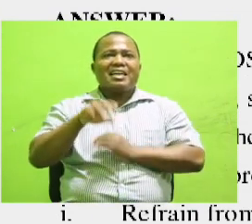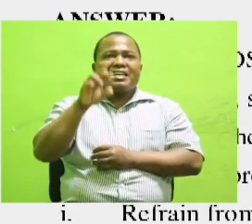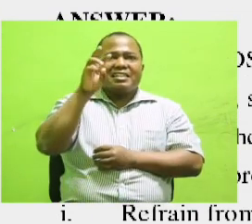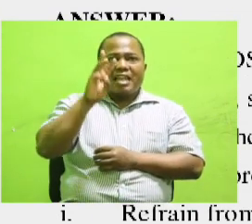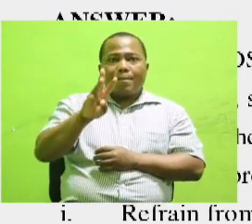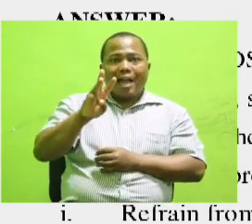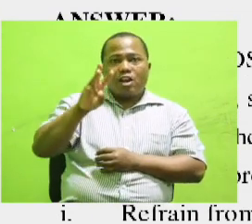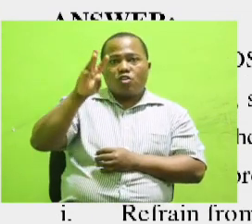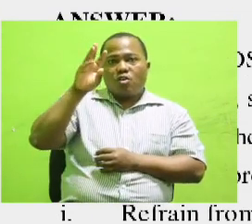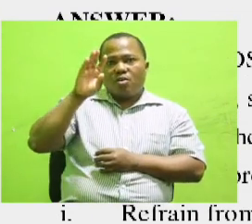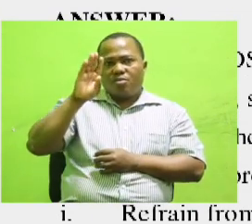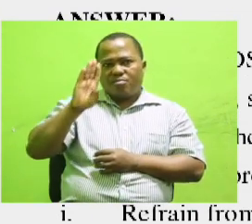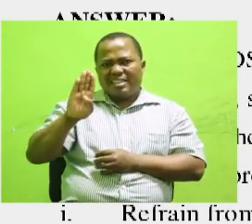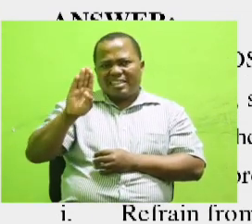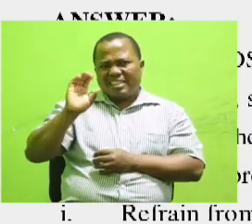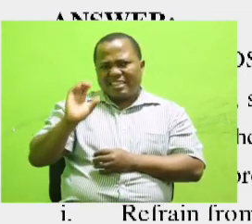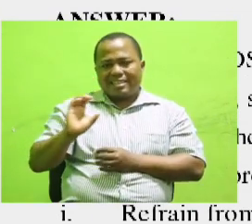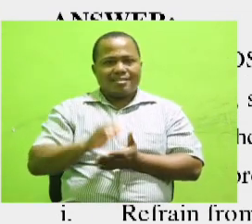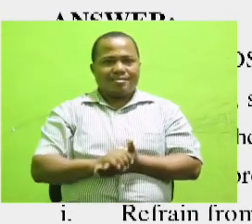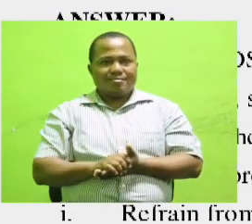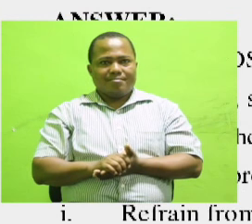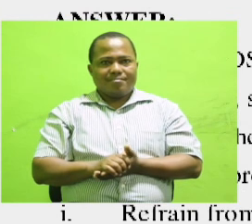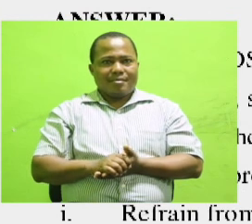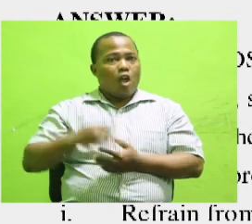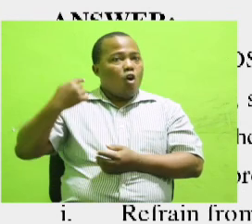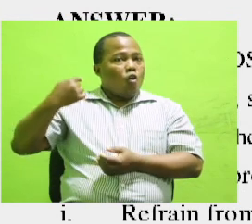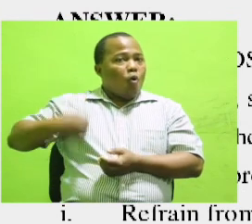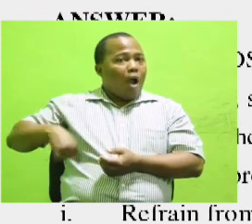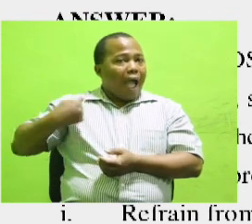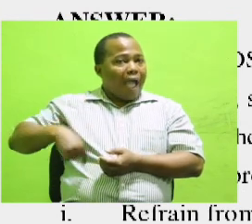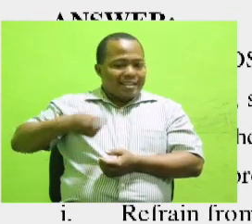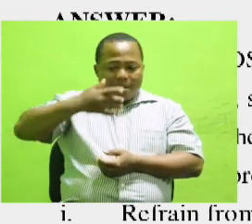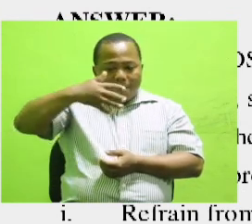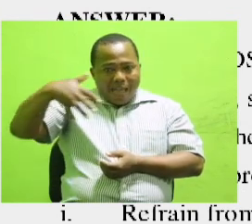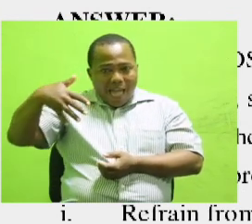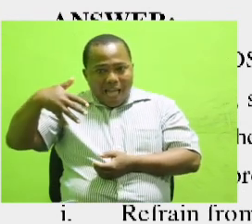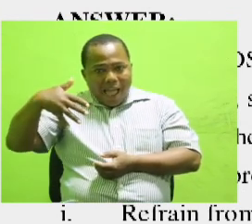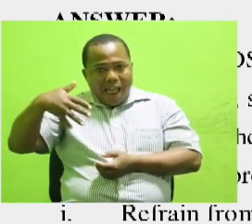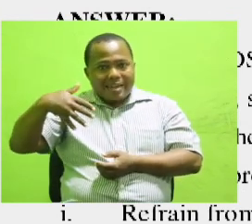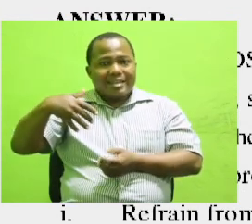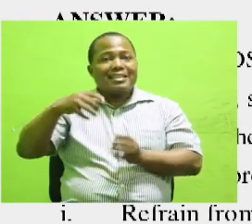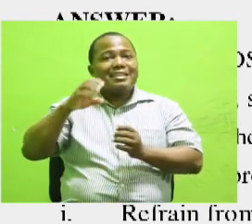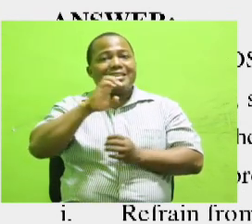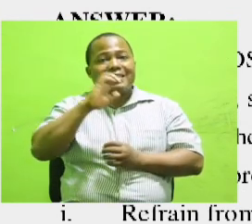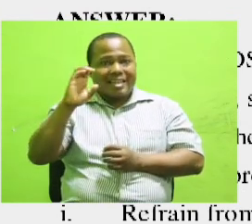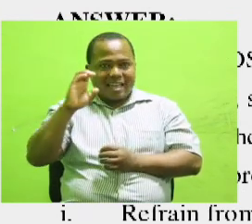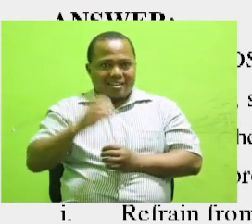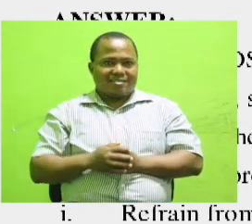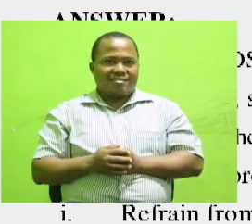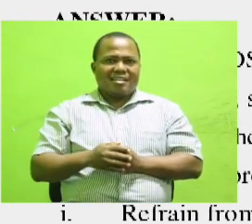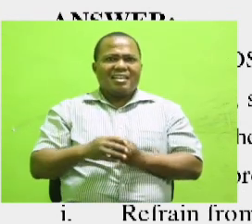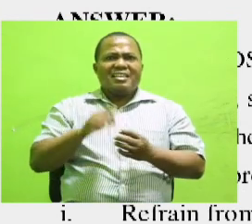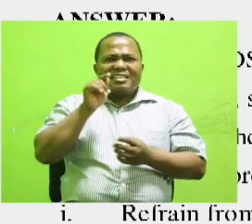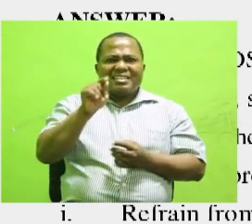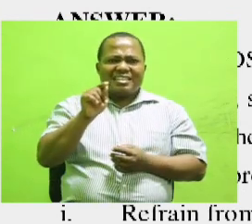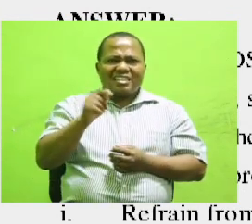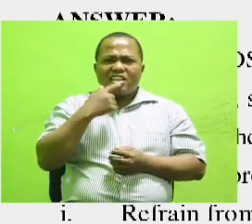is the white blood cells. And please take in note that while